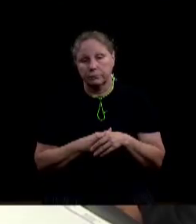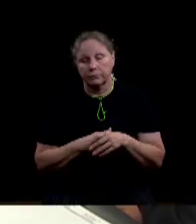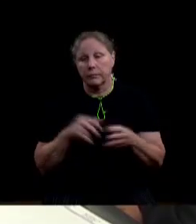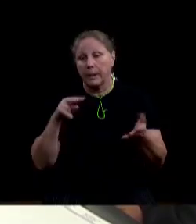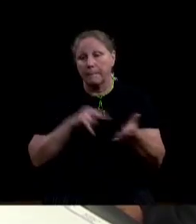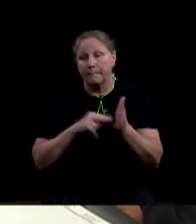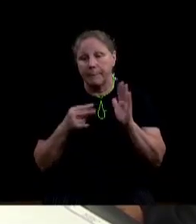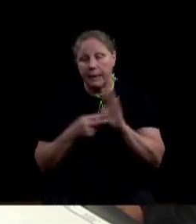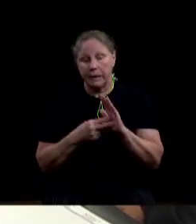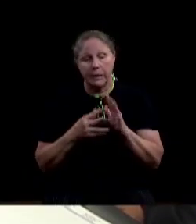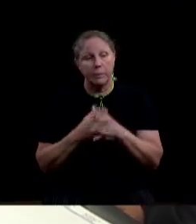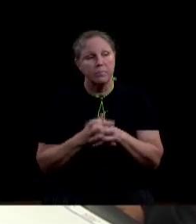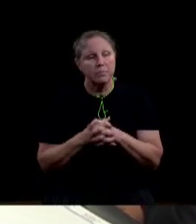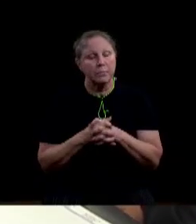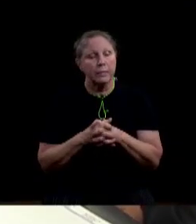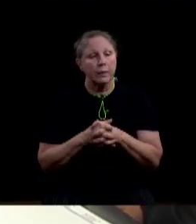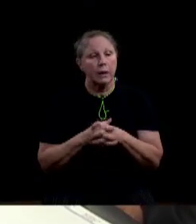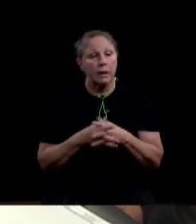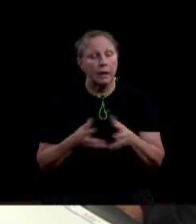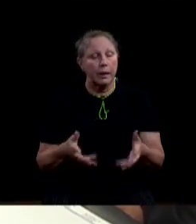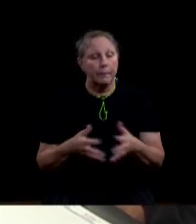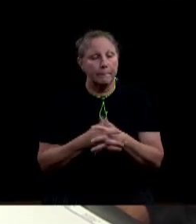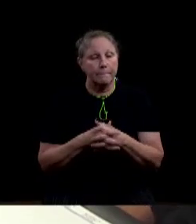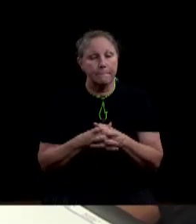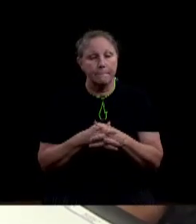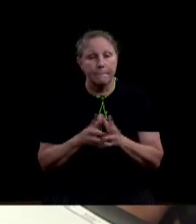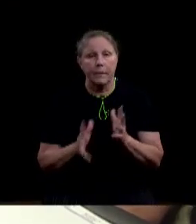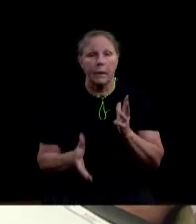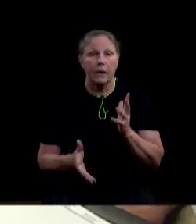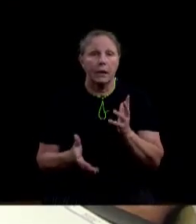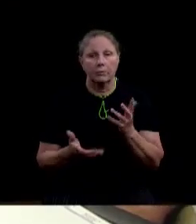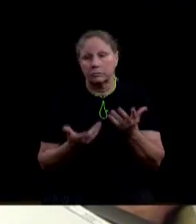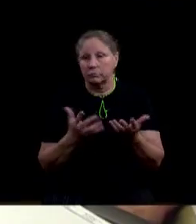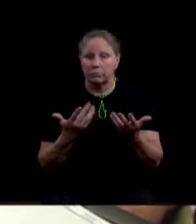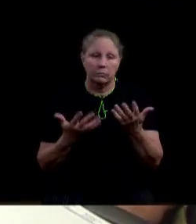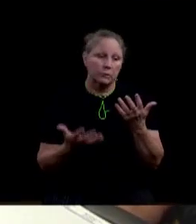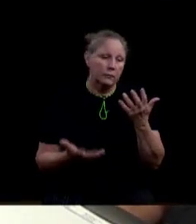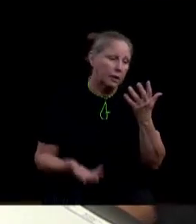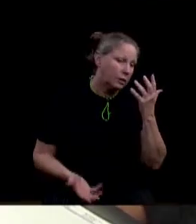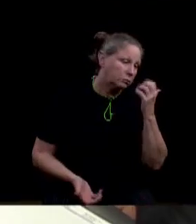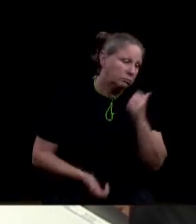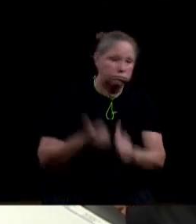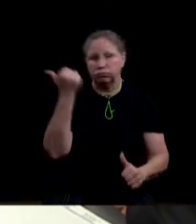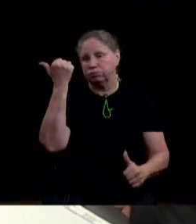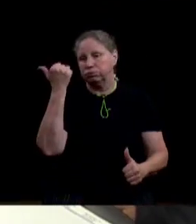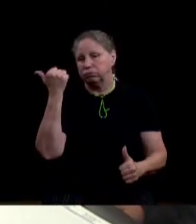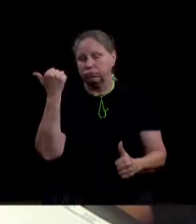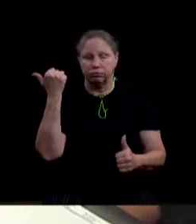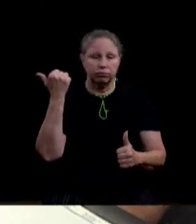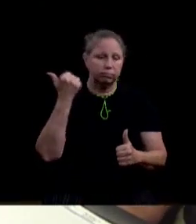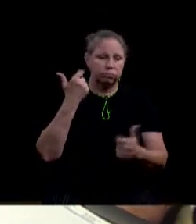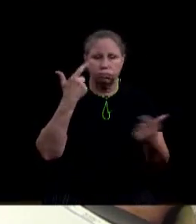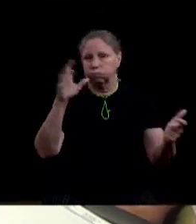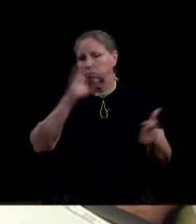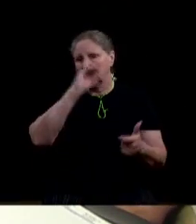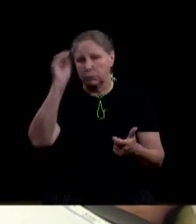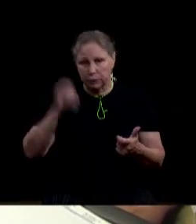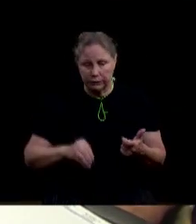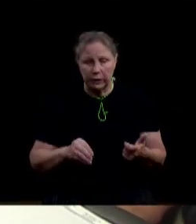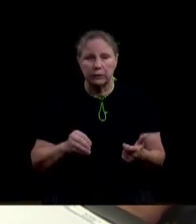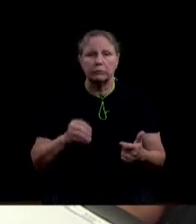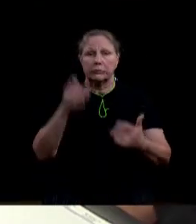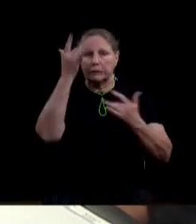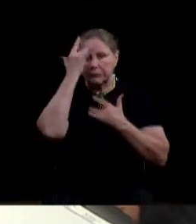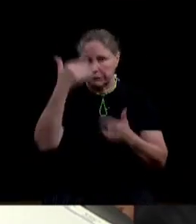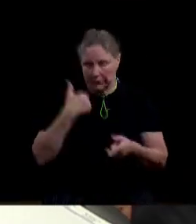the majority of the population have been infected. Right now, we're under